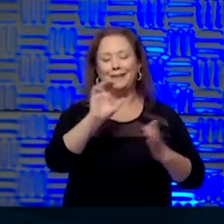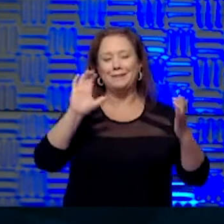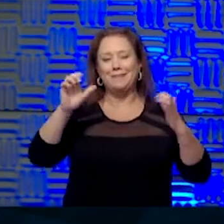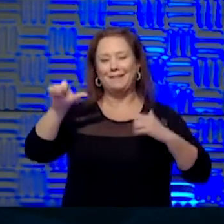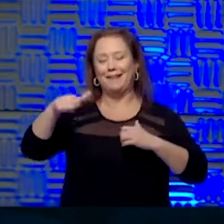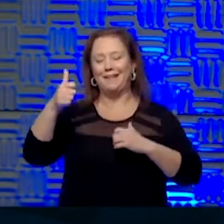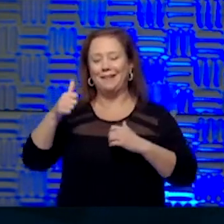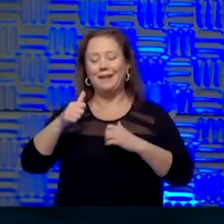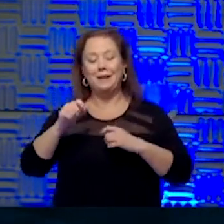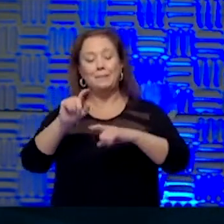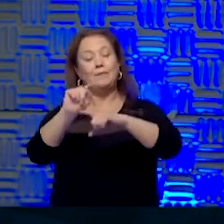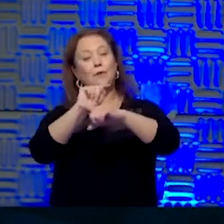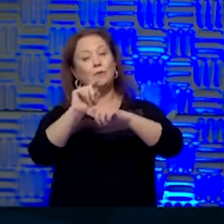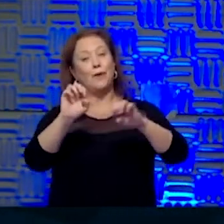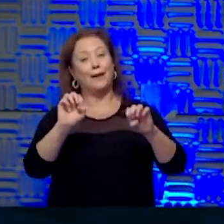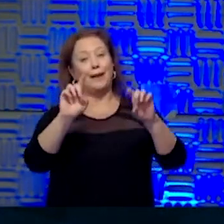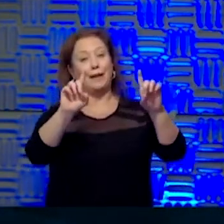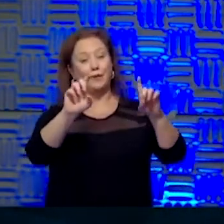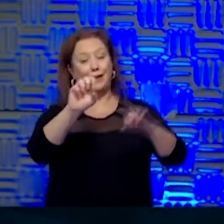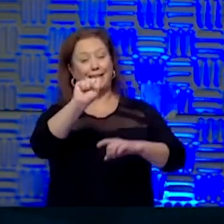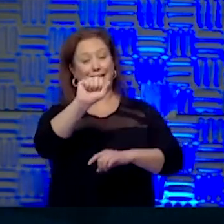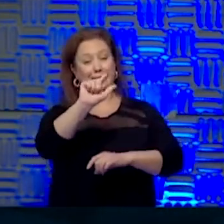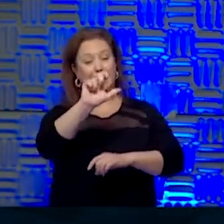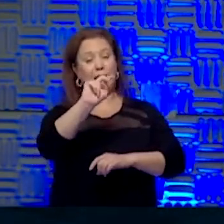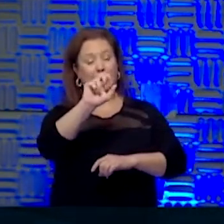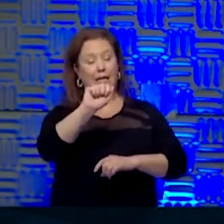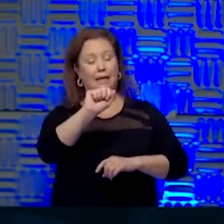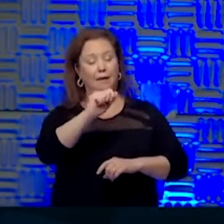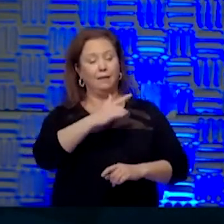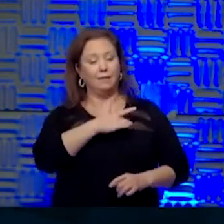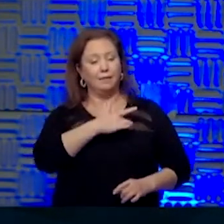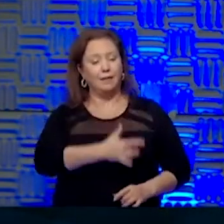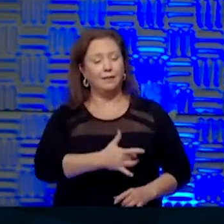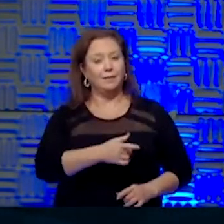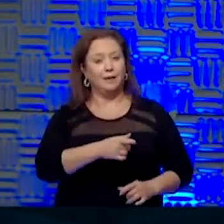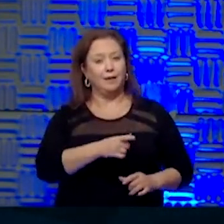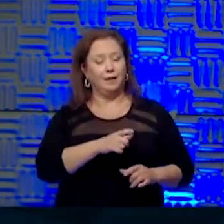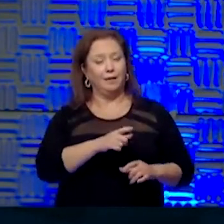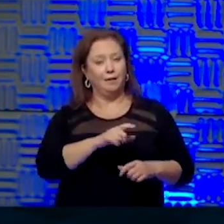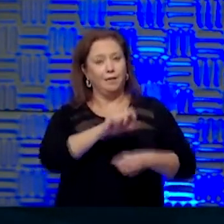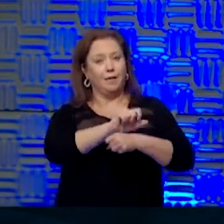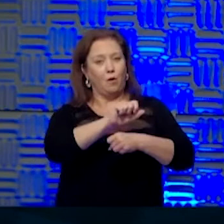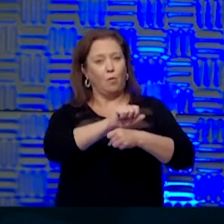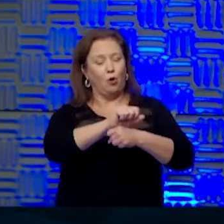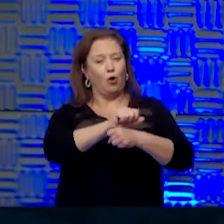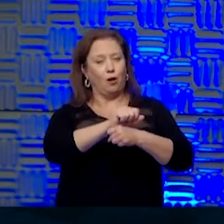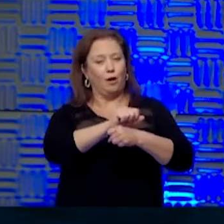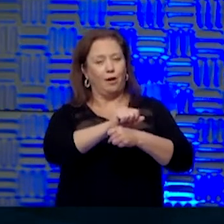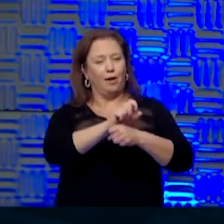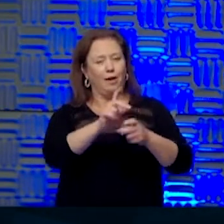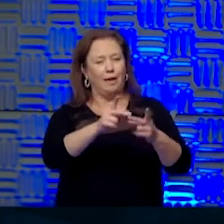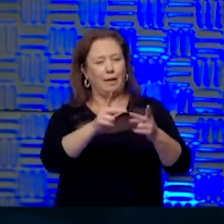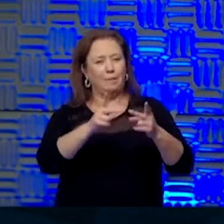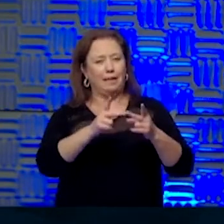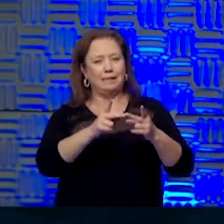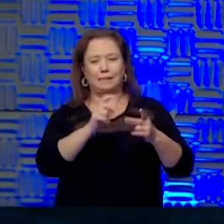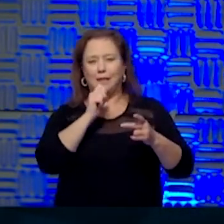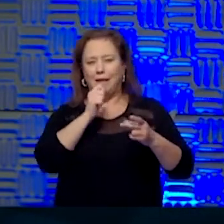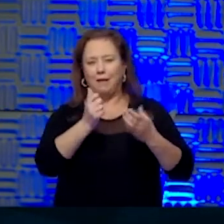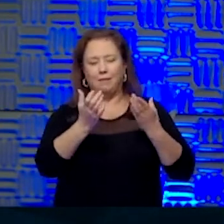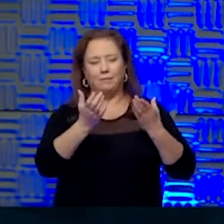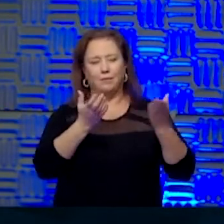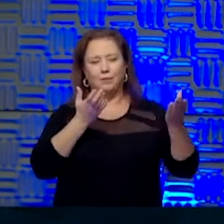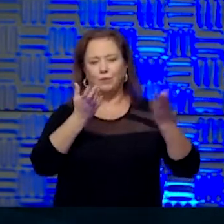train and educate them in Salina, the likelihood of them practicing their profession in the places that are most underserved in Kansas